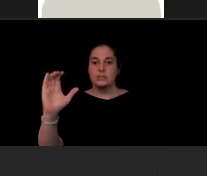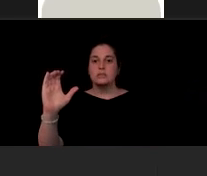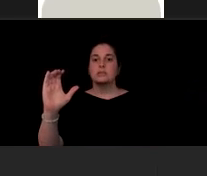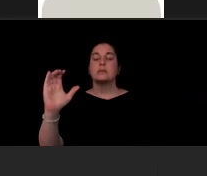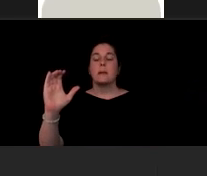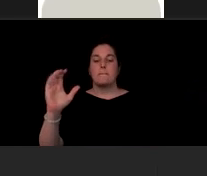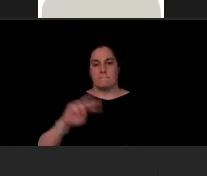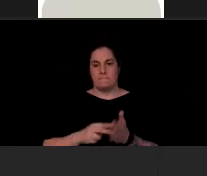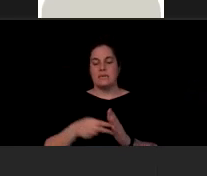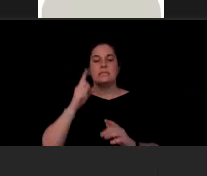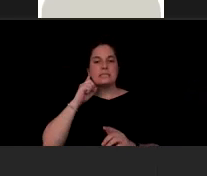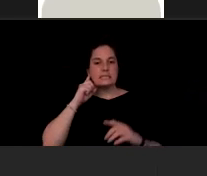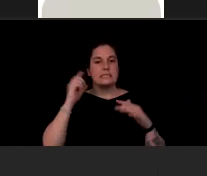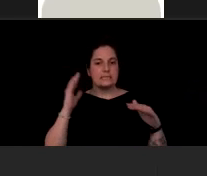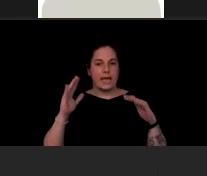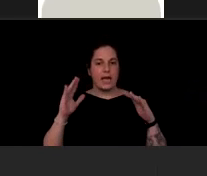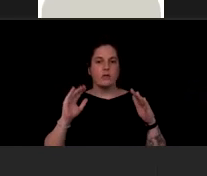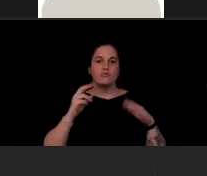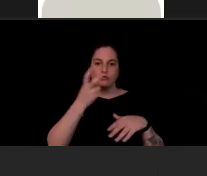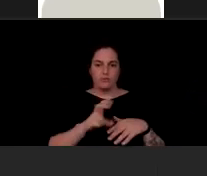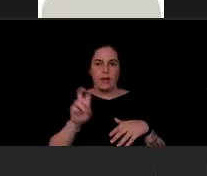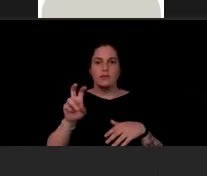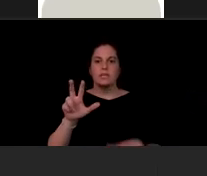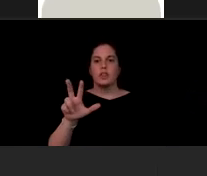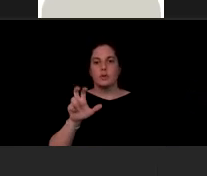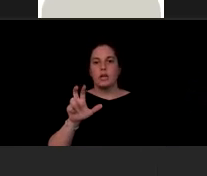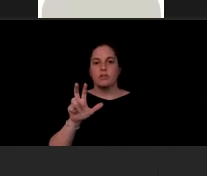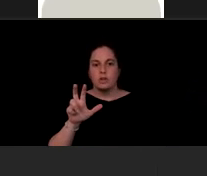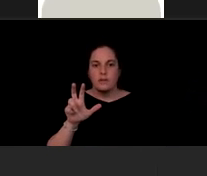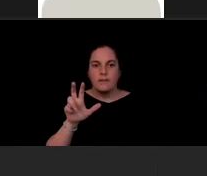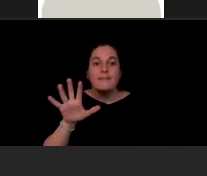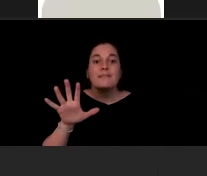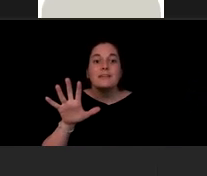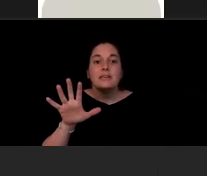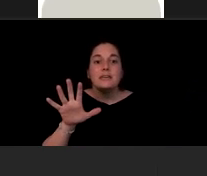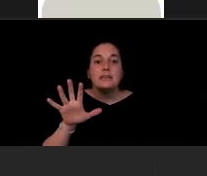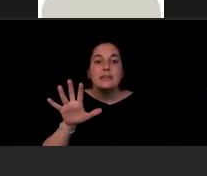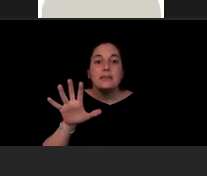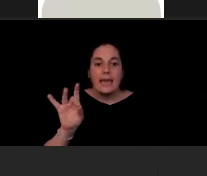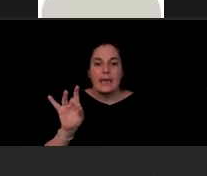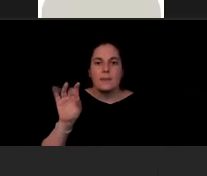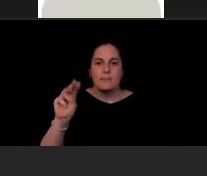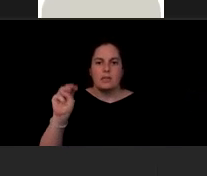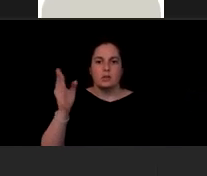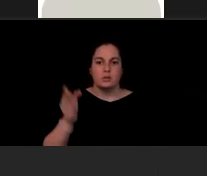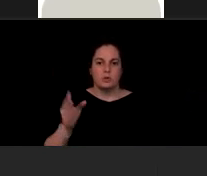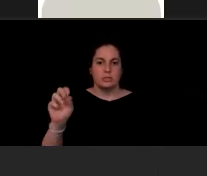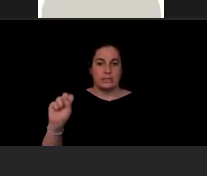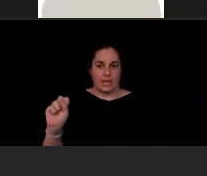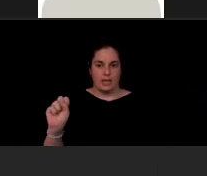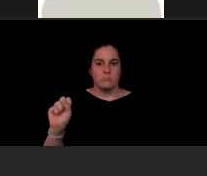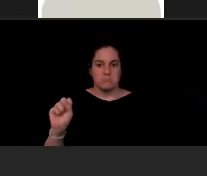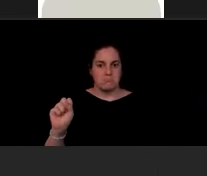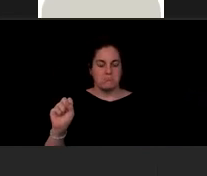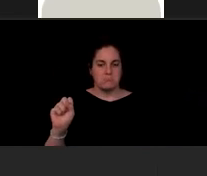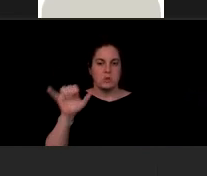sound is going to travel at 358 meters per second. So that's an example of how we can find the